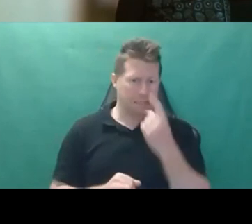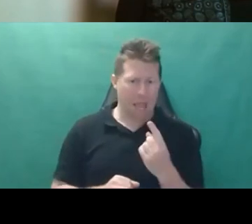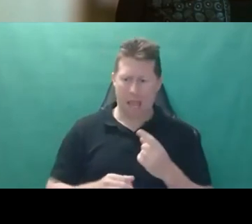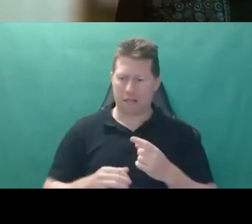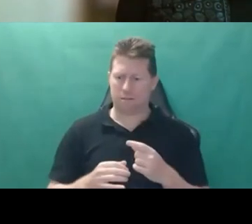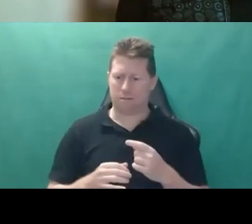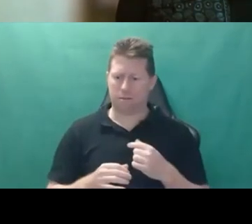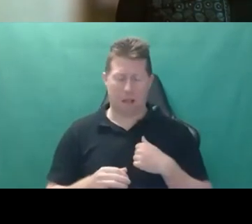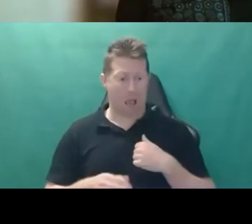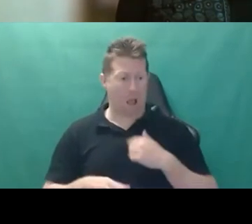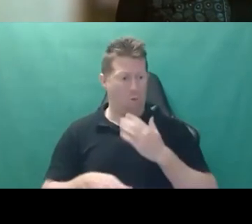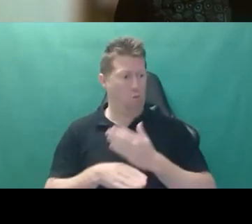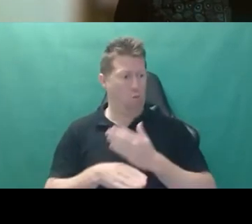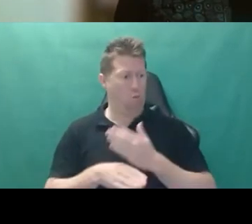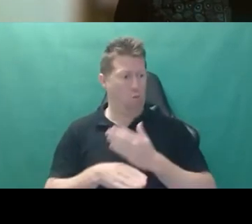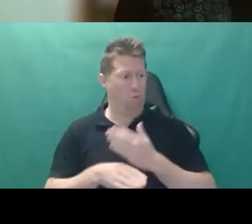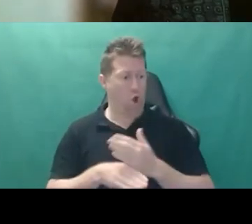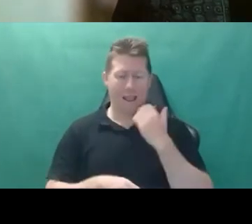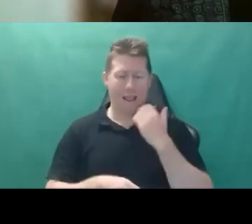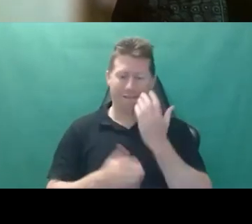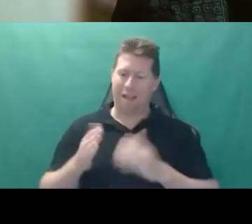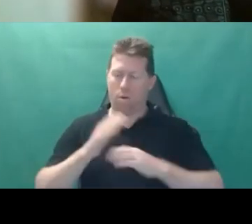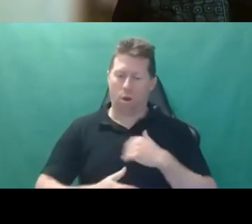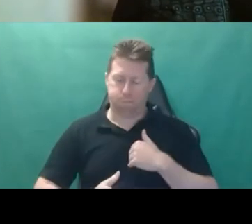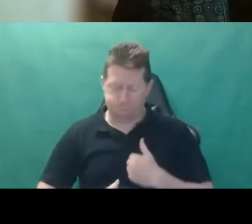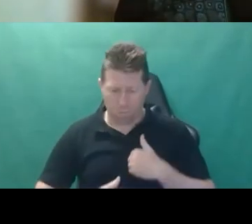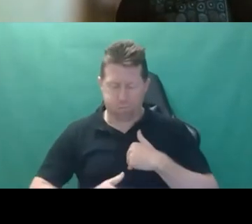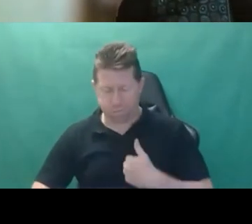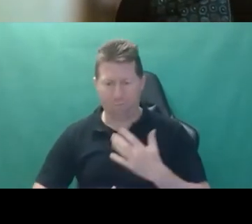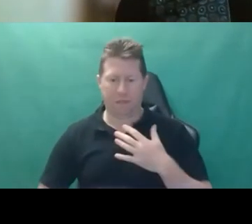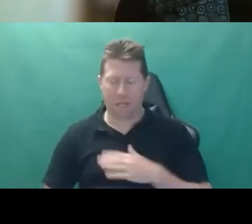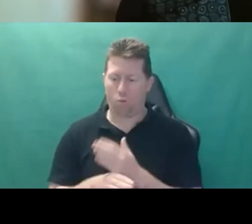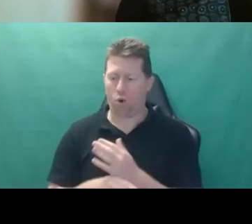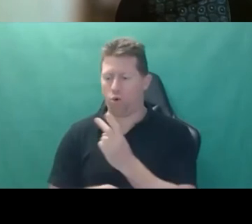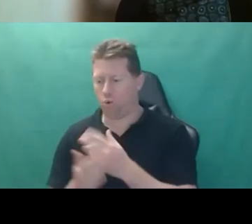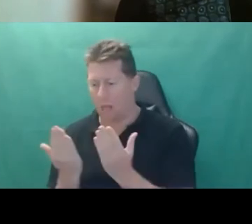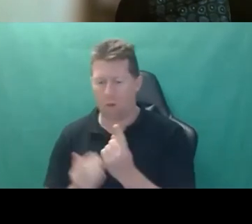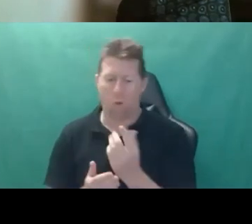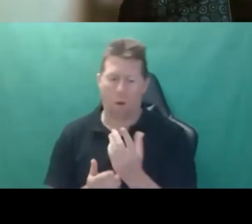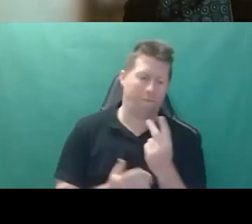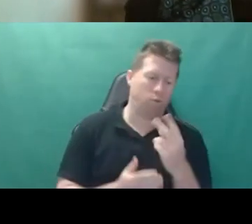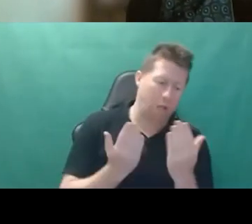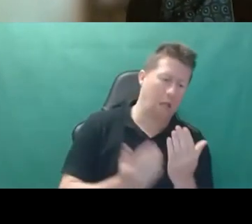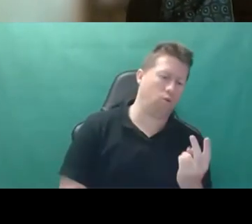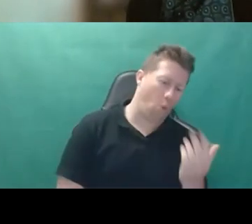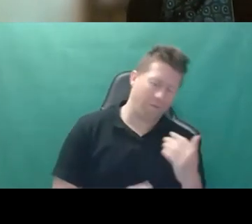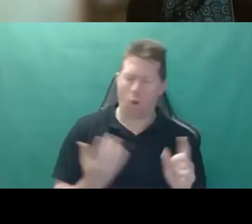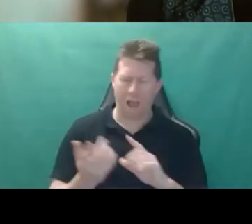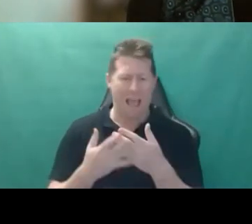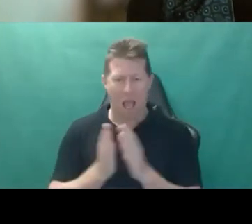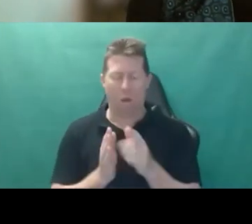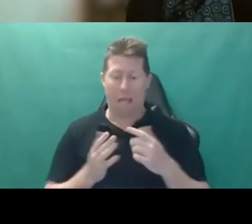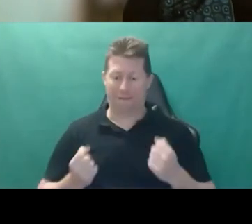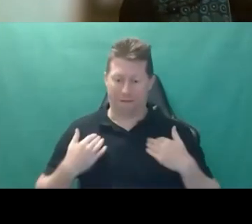full capacity because they're fatigued or they're, um, you know, they have a physical disability,